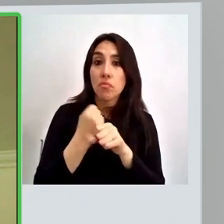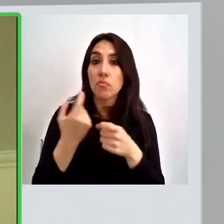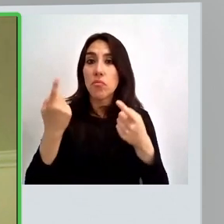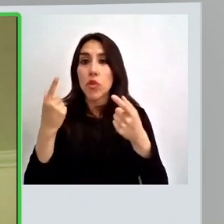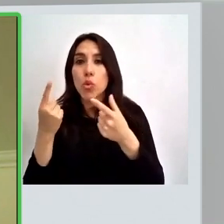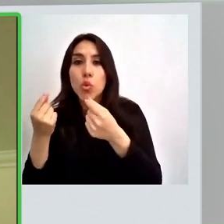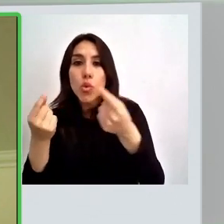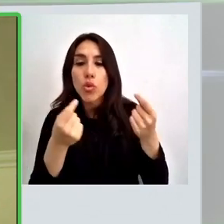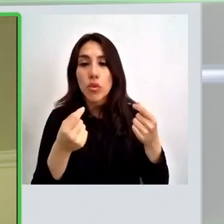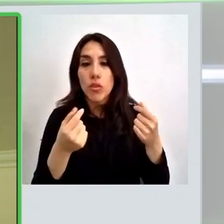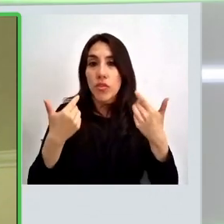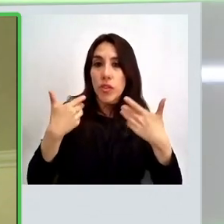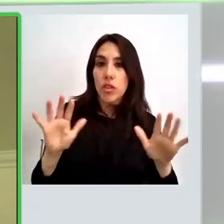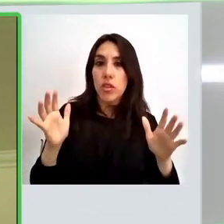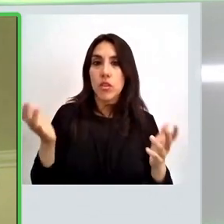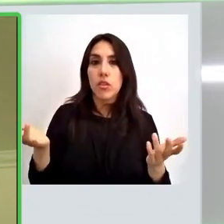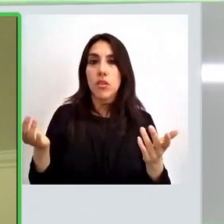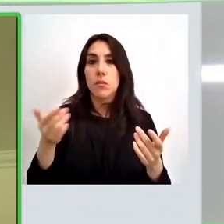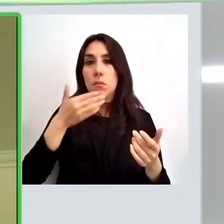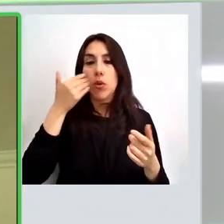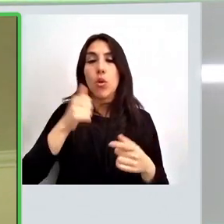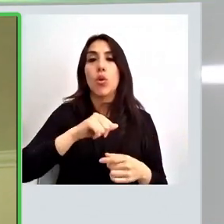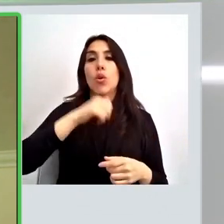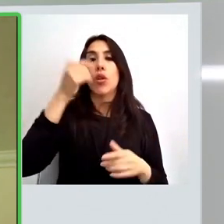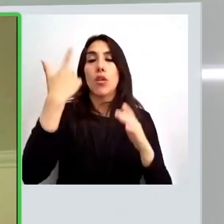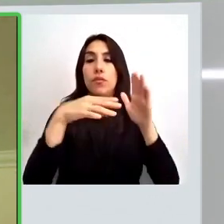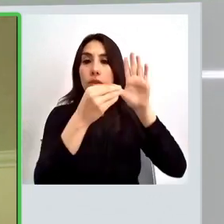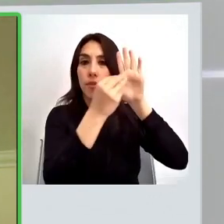enough. Regulations have to be written.